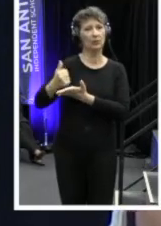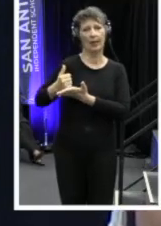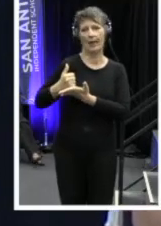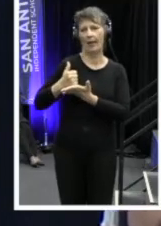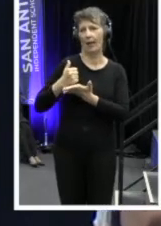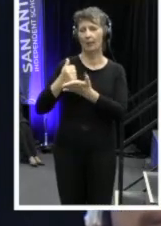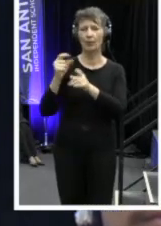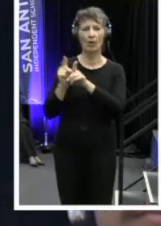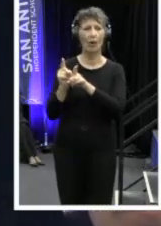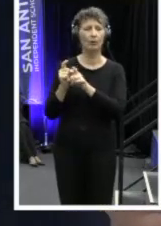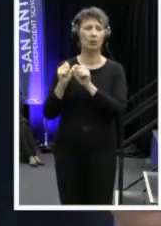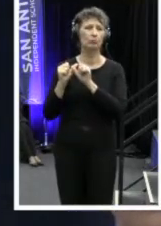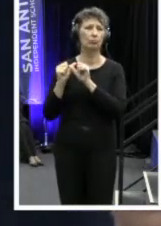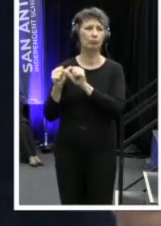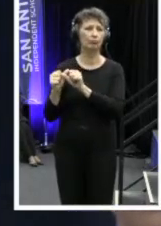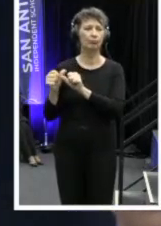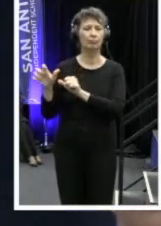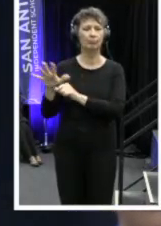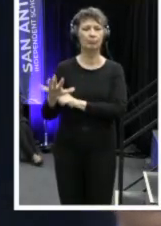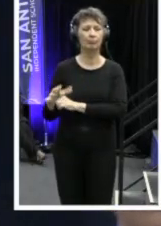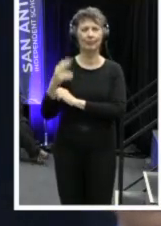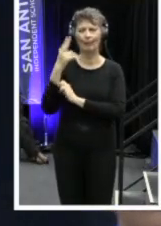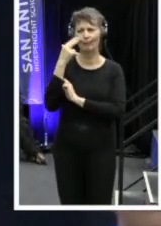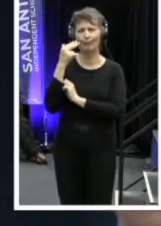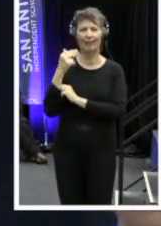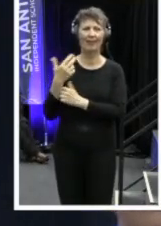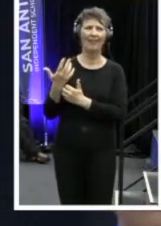as well as a consistent source of comedy.